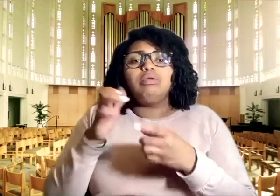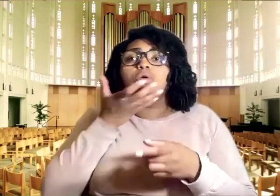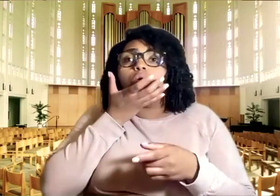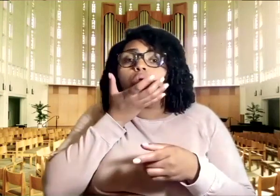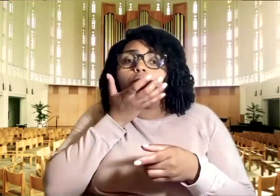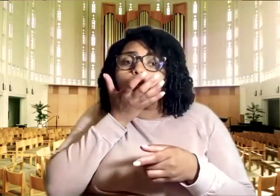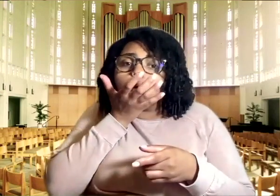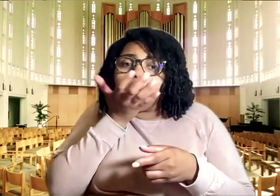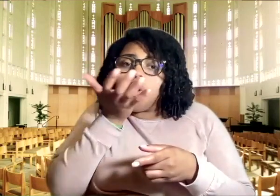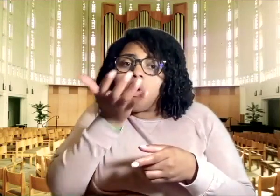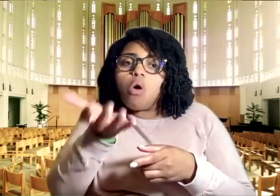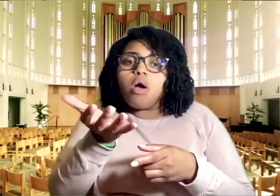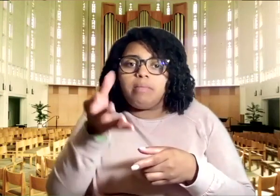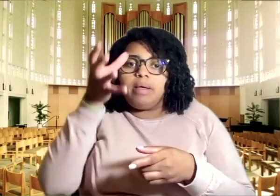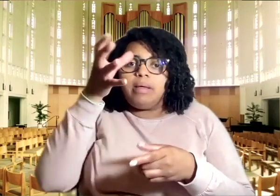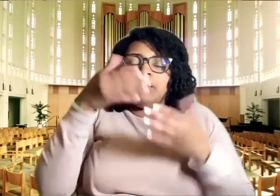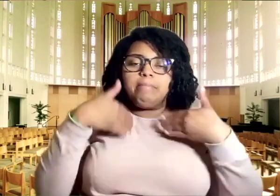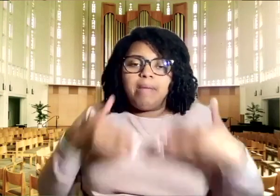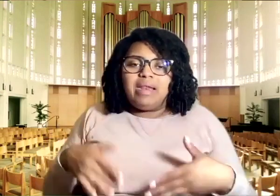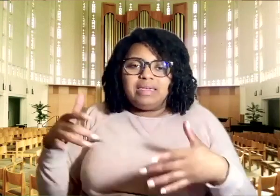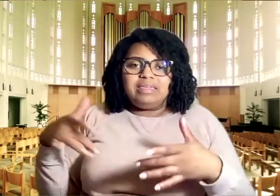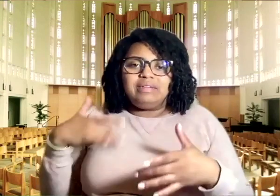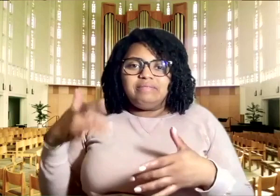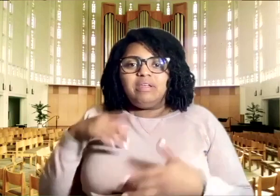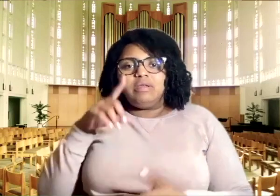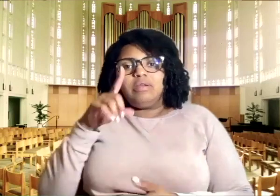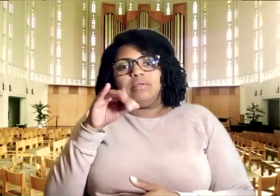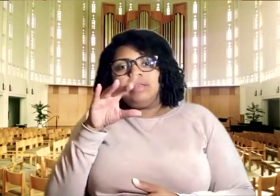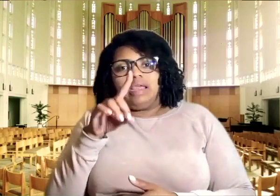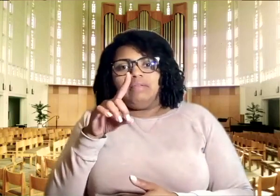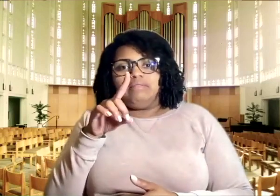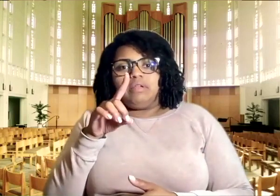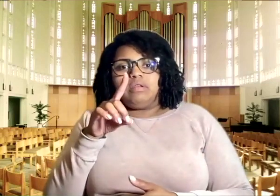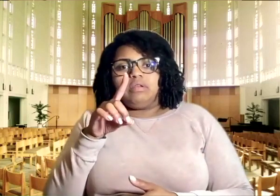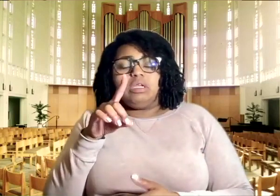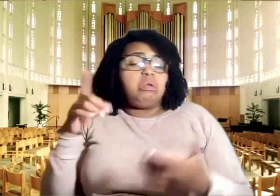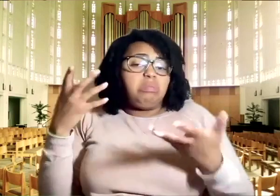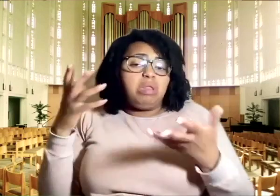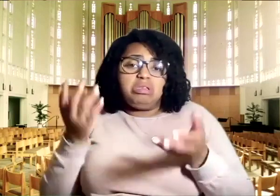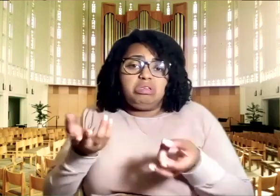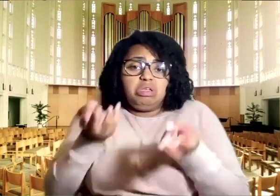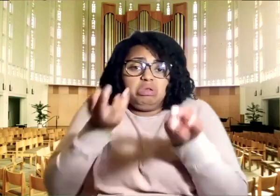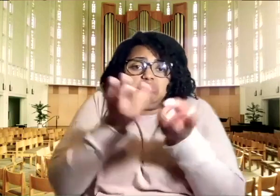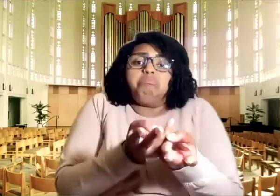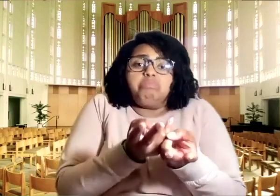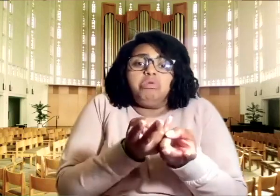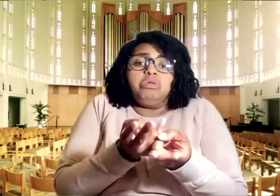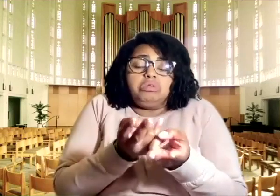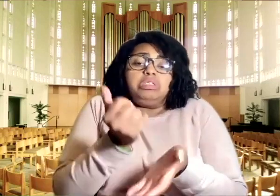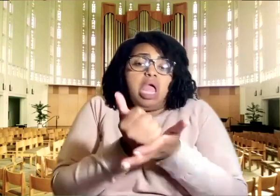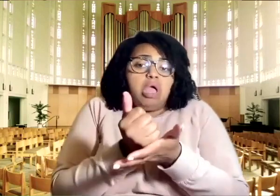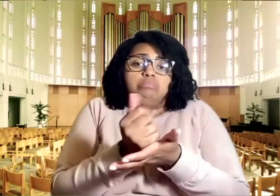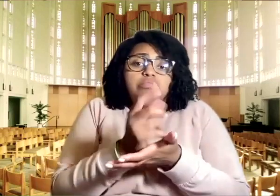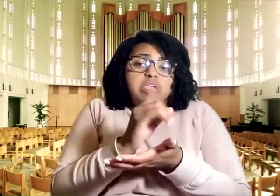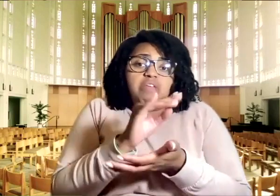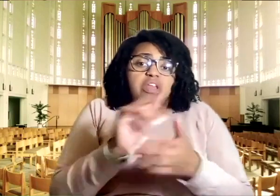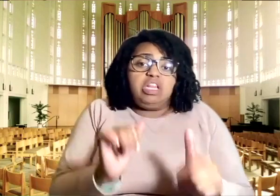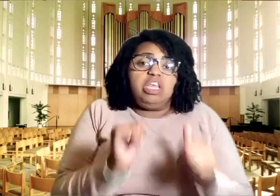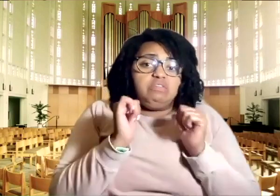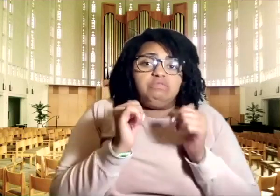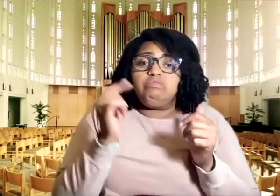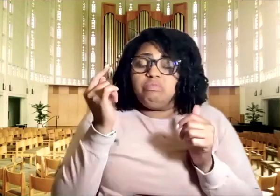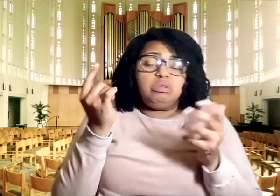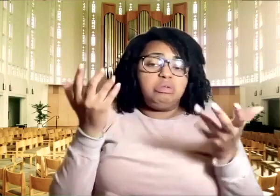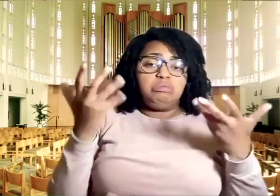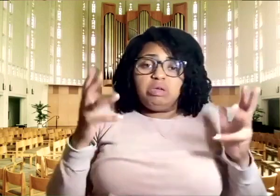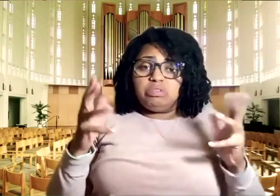David's bed and to serve his purposes. She was objectified, period. Like Vanna White. Come on, friends, I love